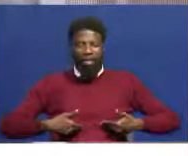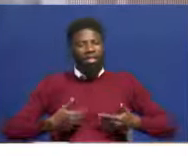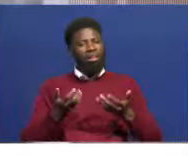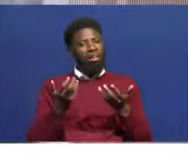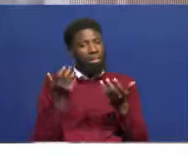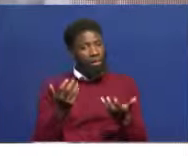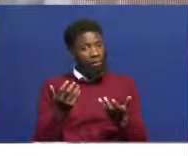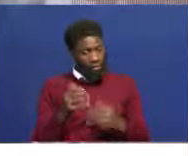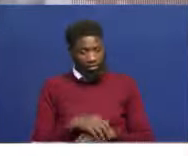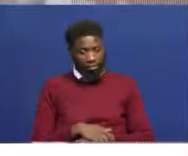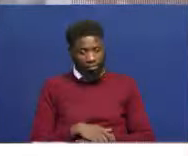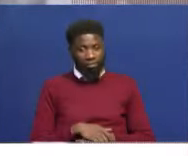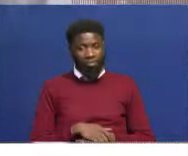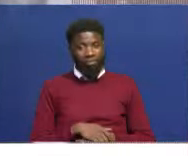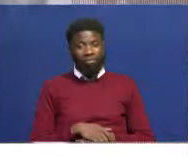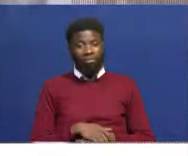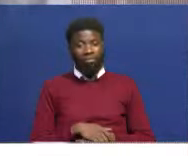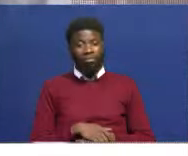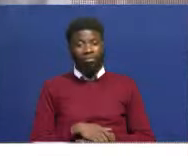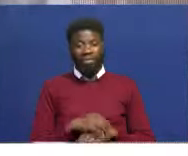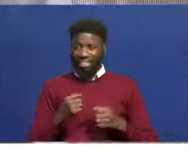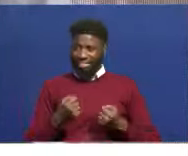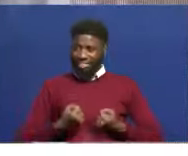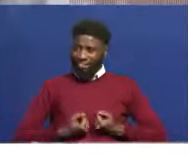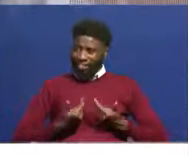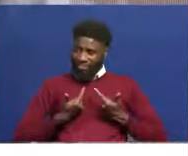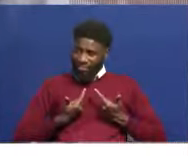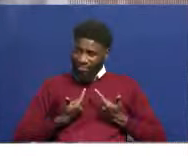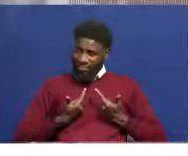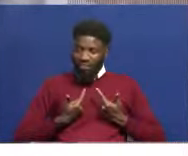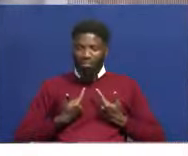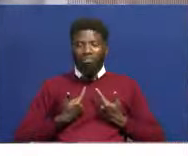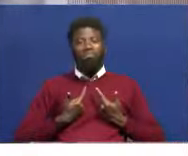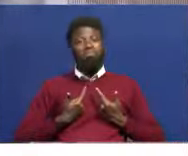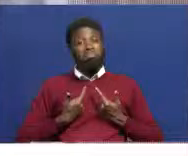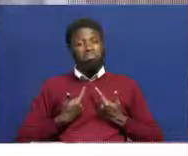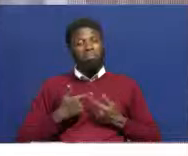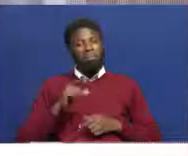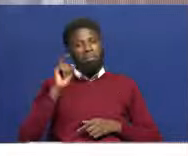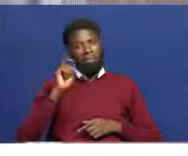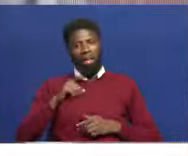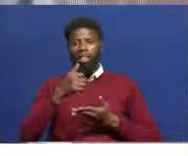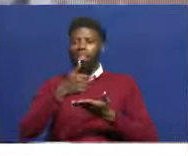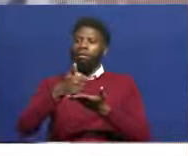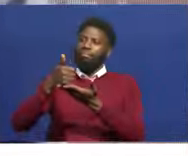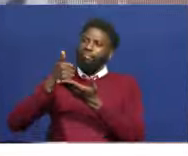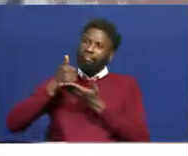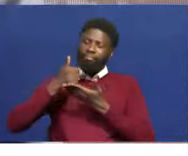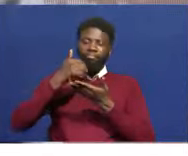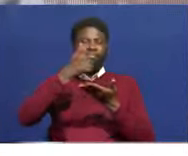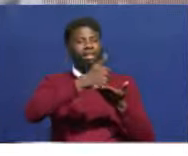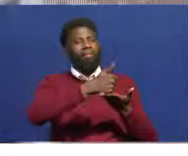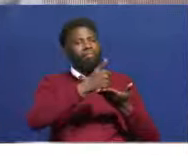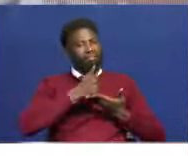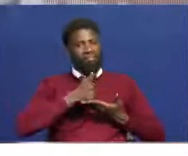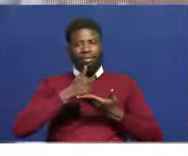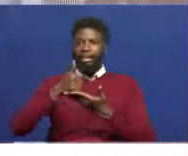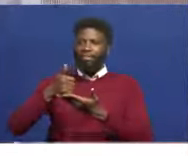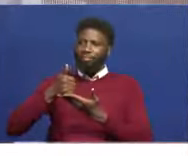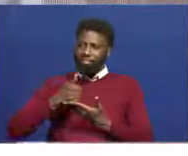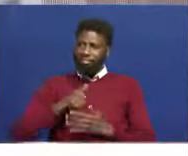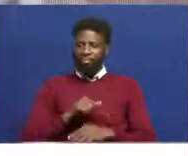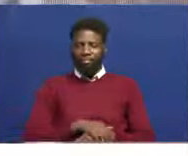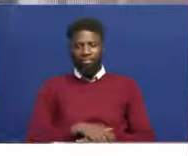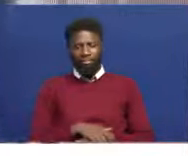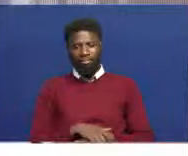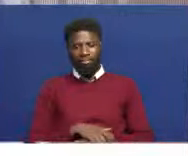survive, they need humanitarian assistance. in the world that is also changing and becoming